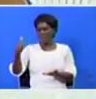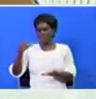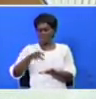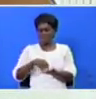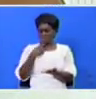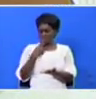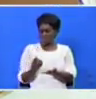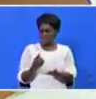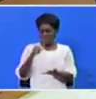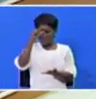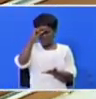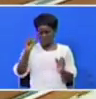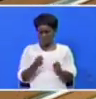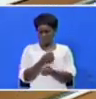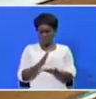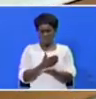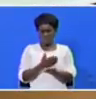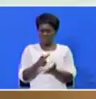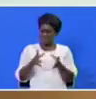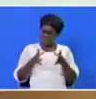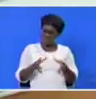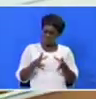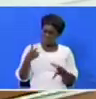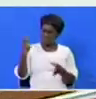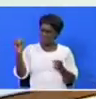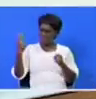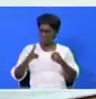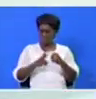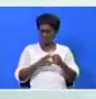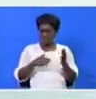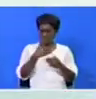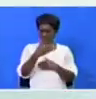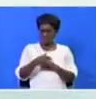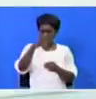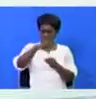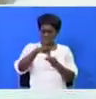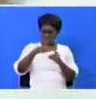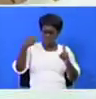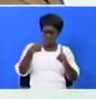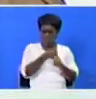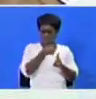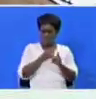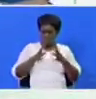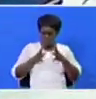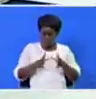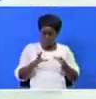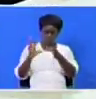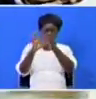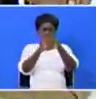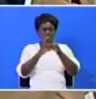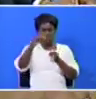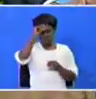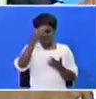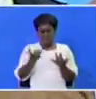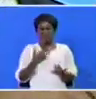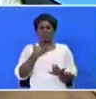telling you that government cannot be shared. They forced it. In 2007, post-election violence, they forced a coalition government. I need to wrap this up. Want